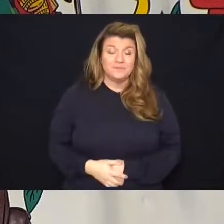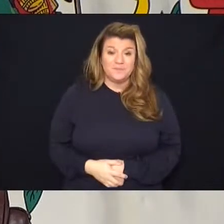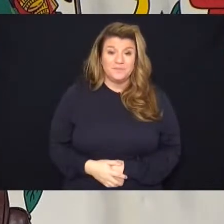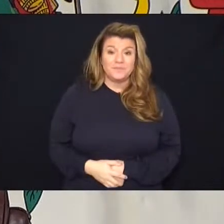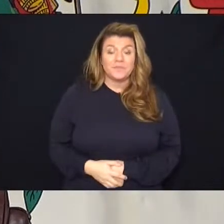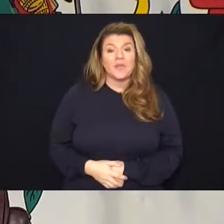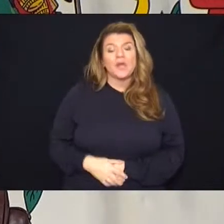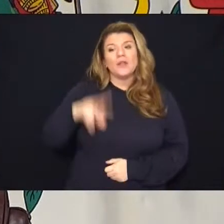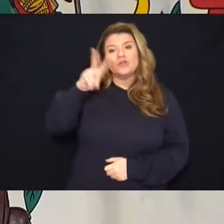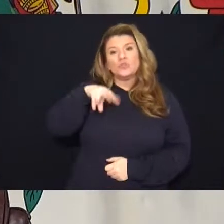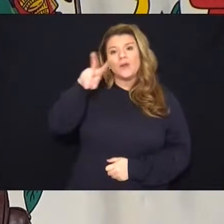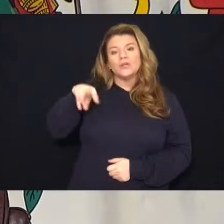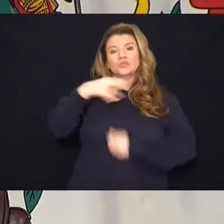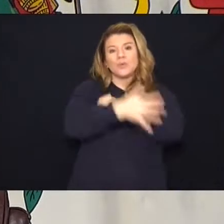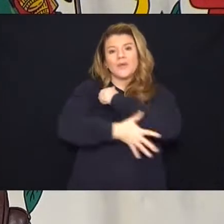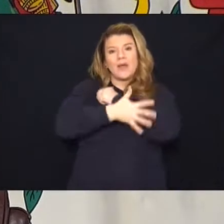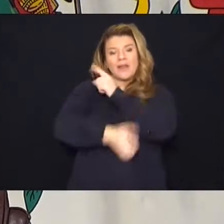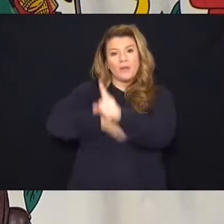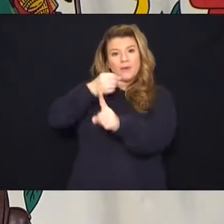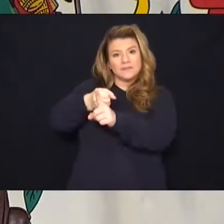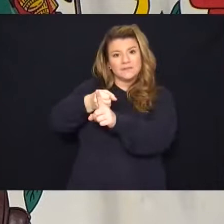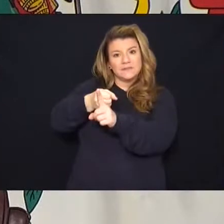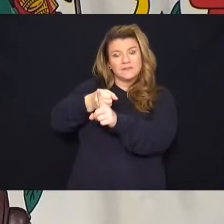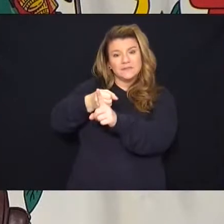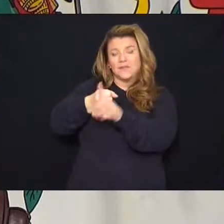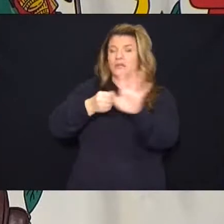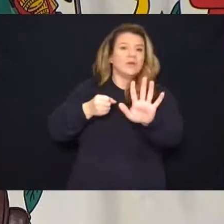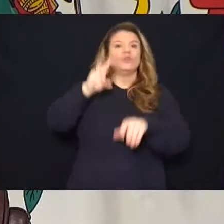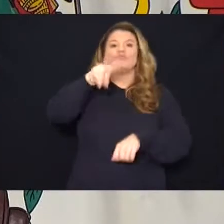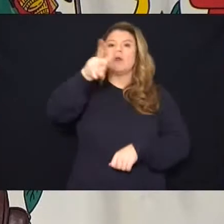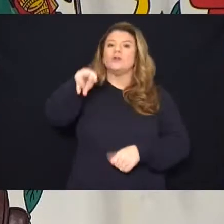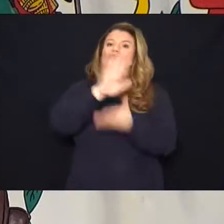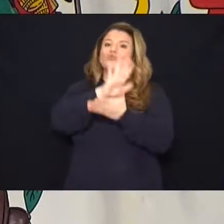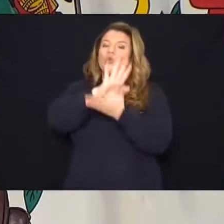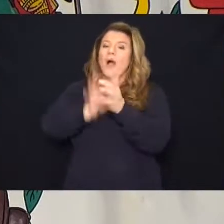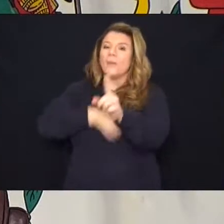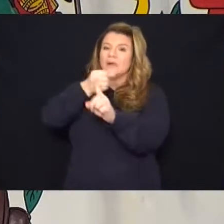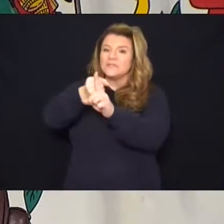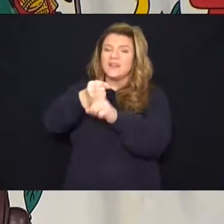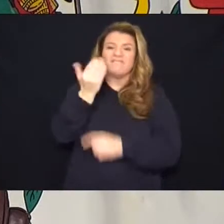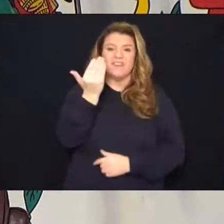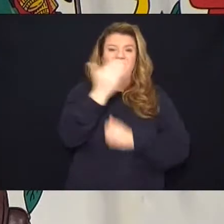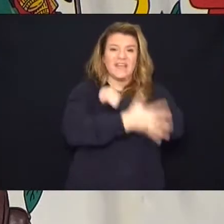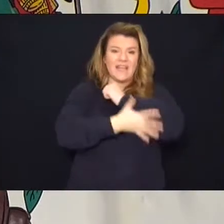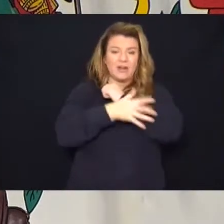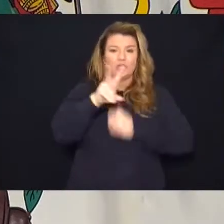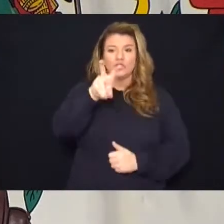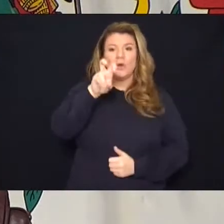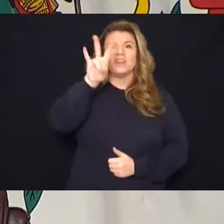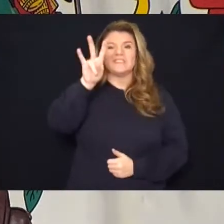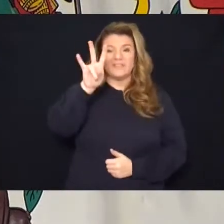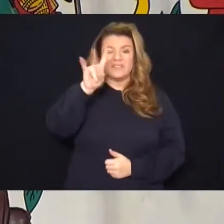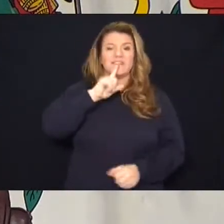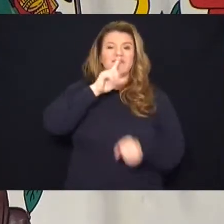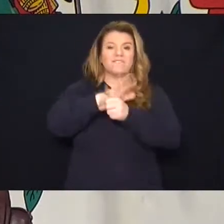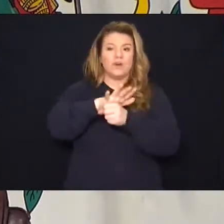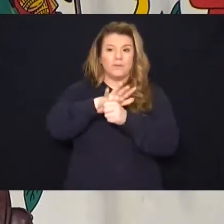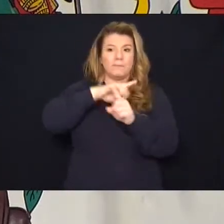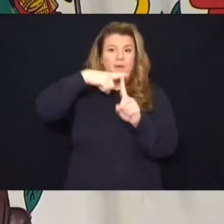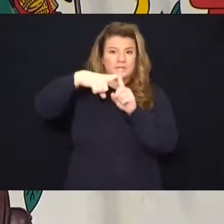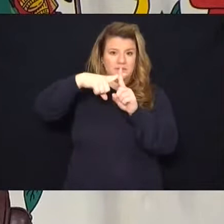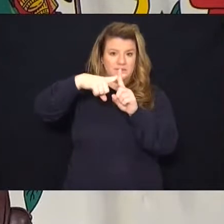There's 22 county outbreaks and 22 school outbreaks in 15 counties, 217 confirmed